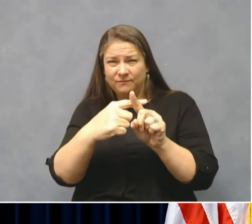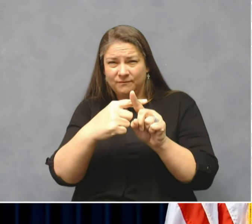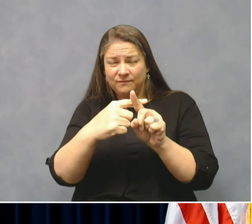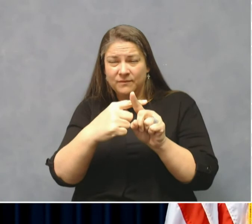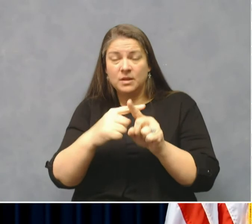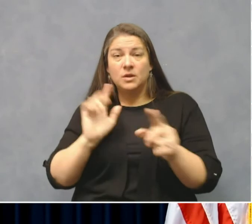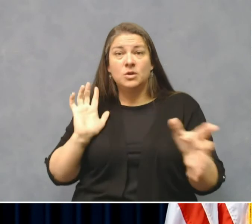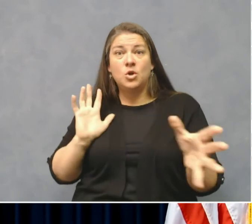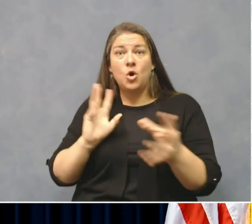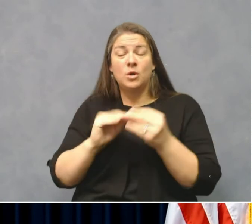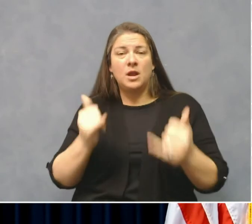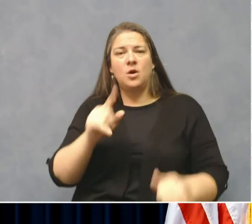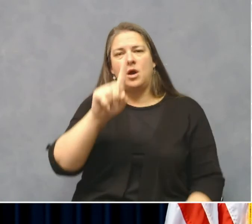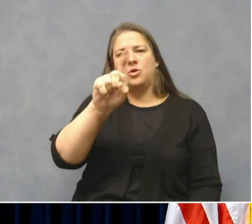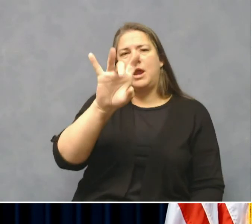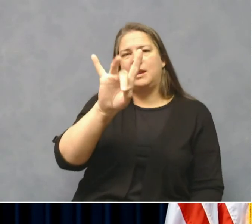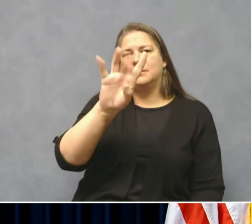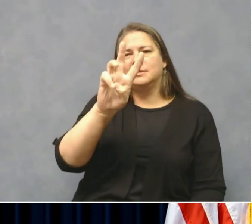now,